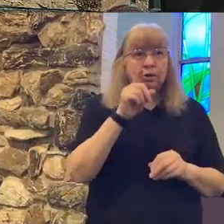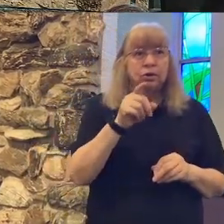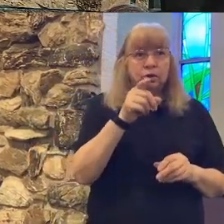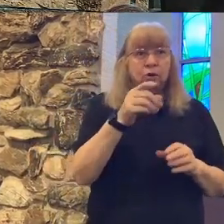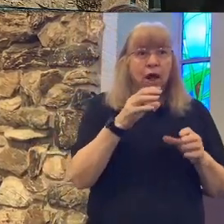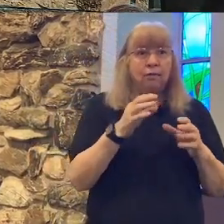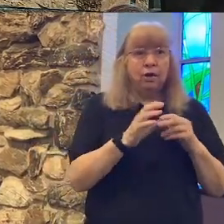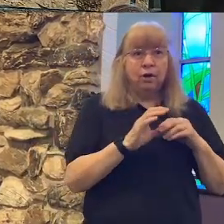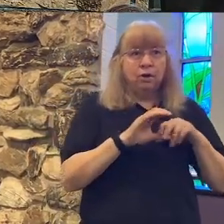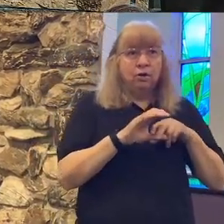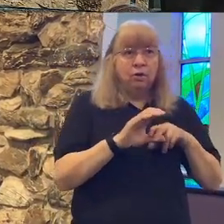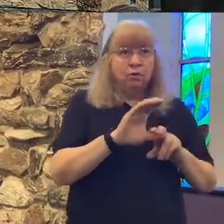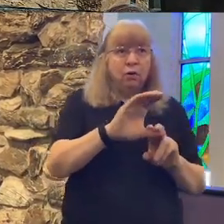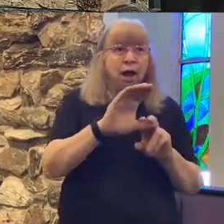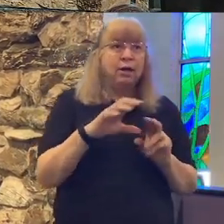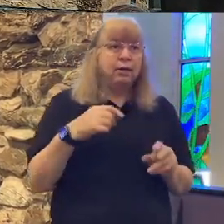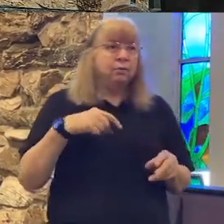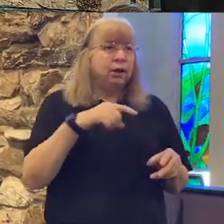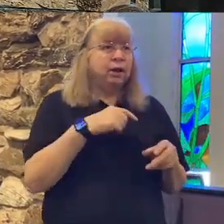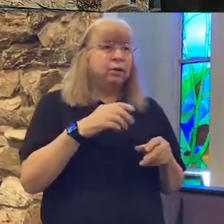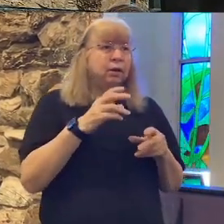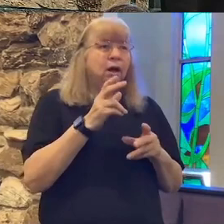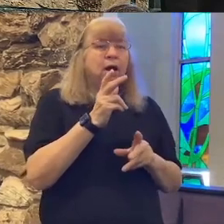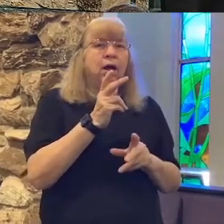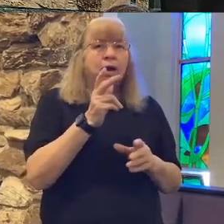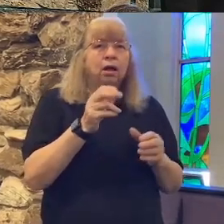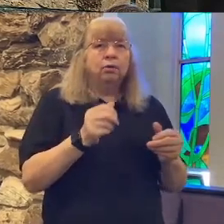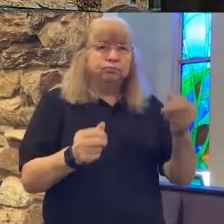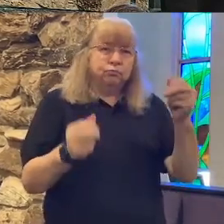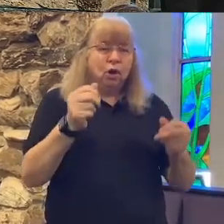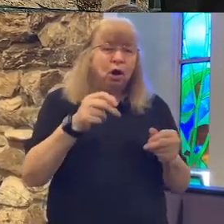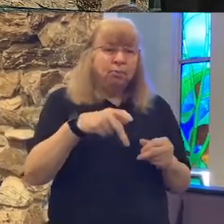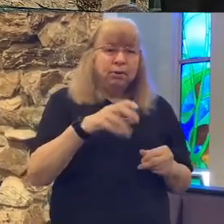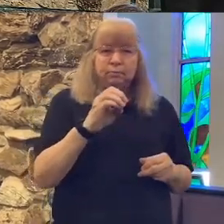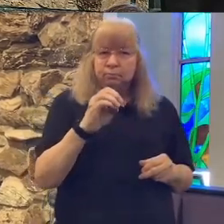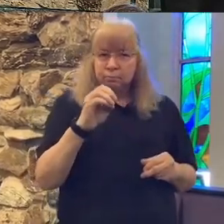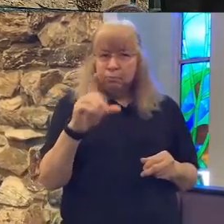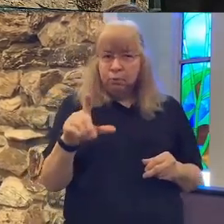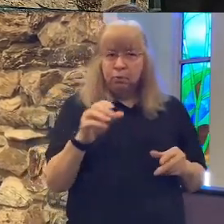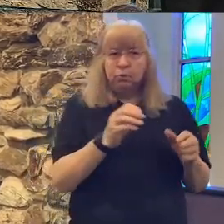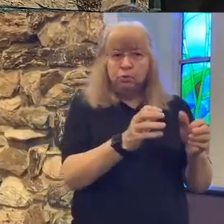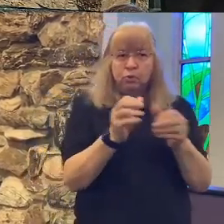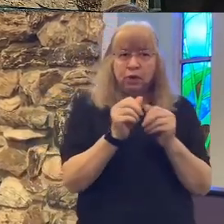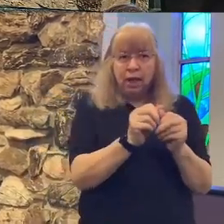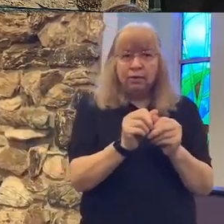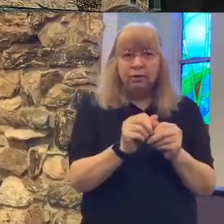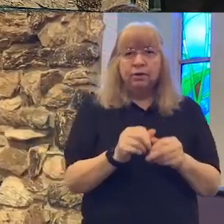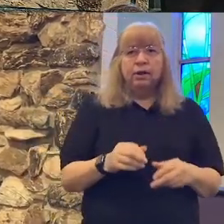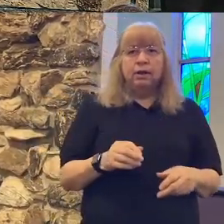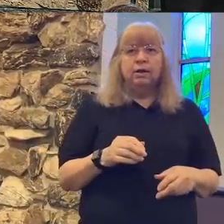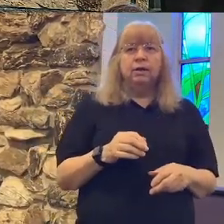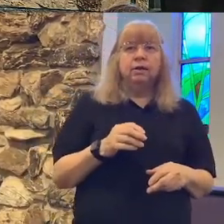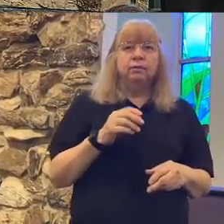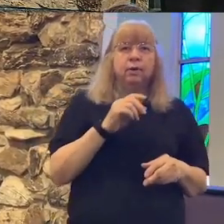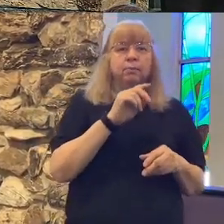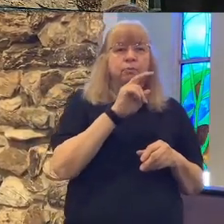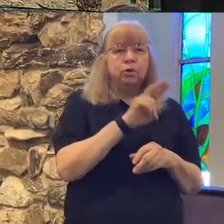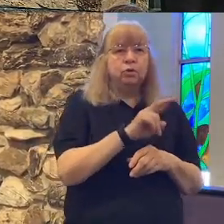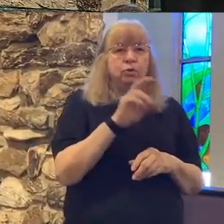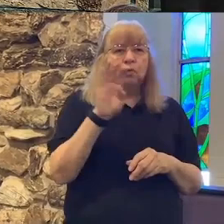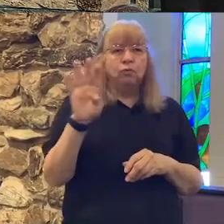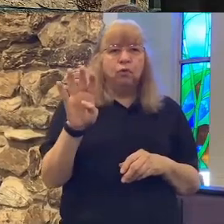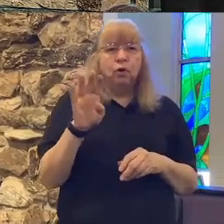or we can carpool together. So that's from 2 to 4. So we'll see. Hopefully we'll get a good group going